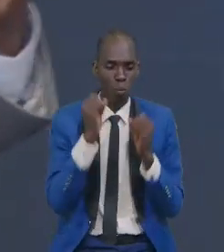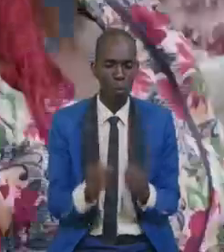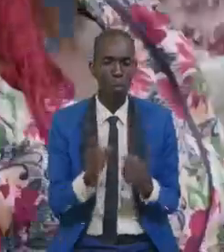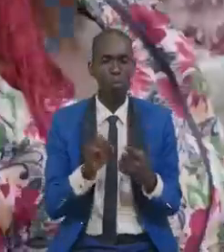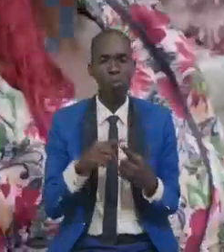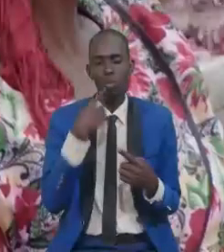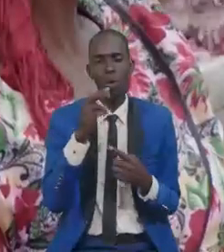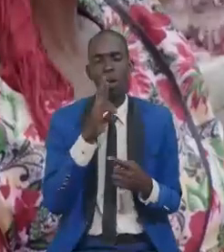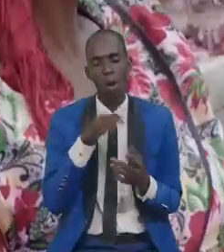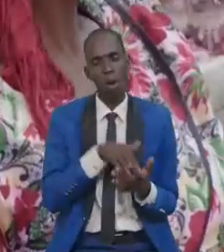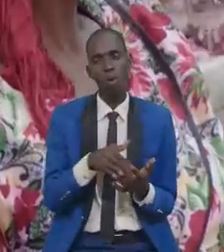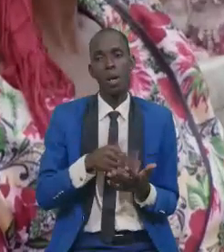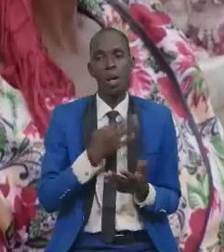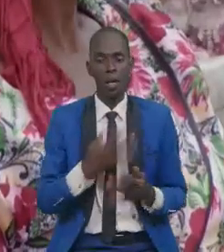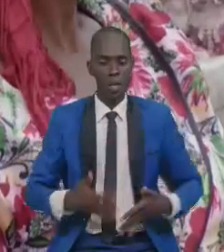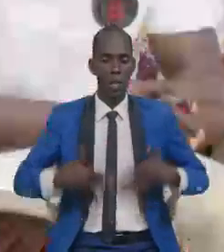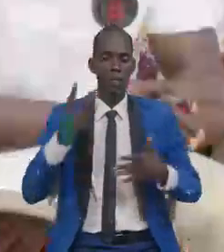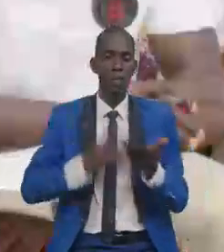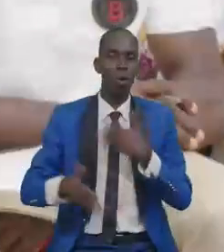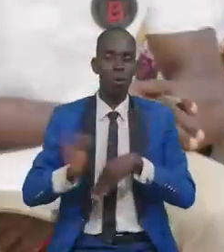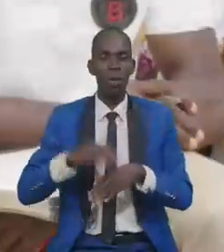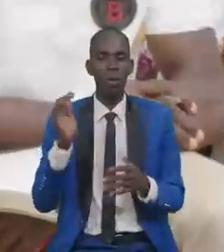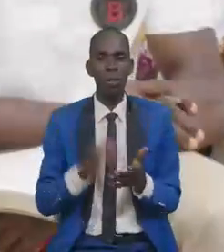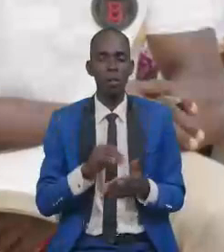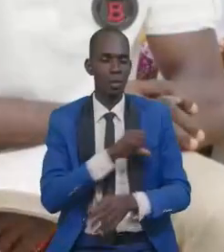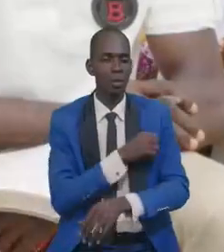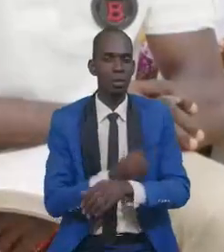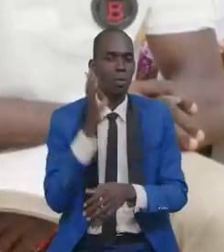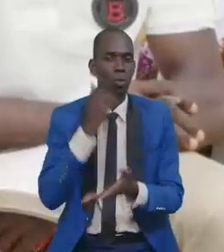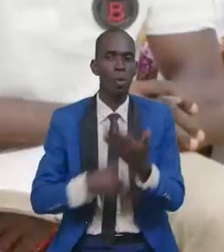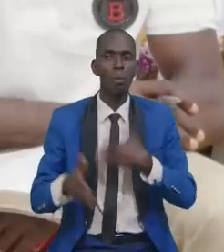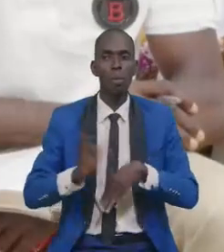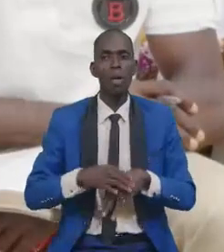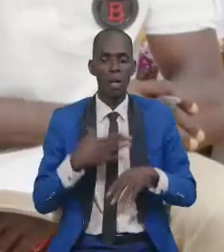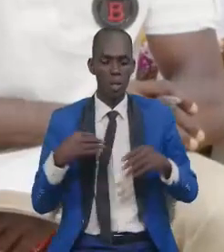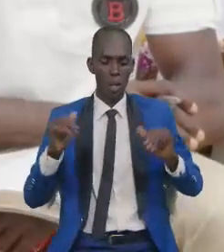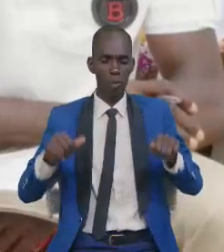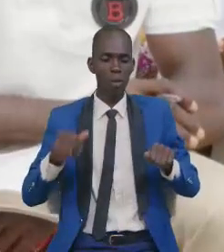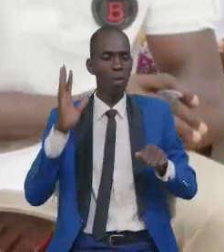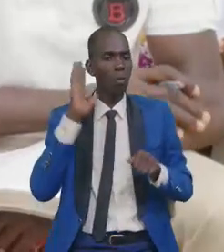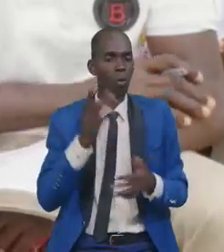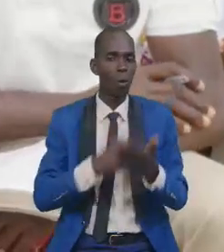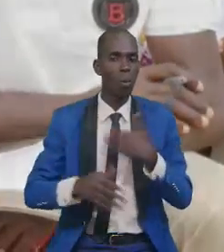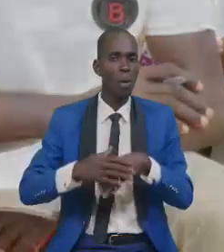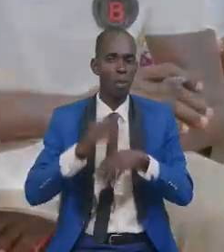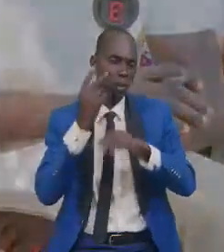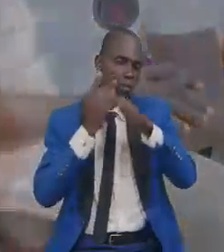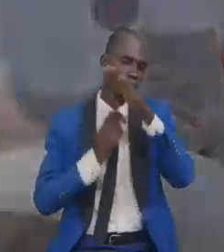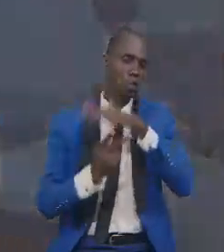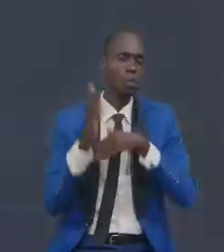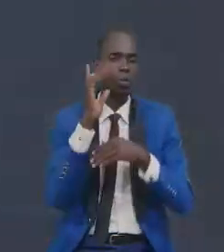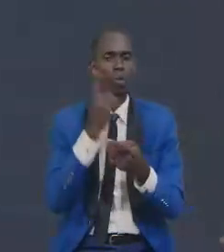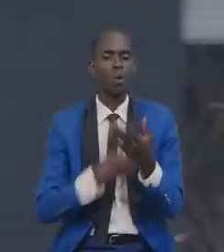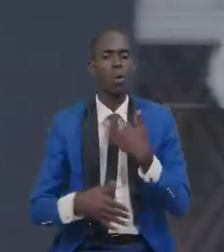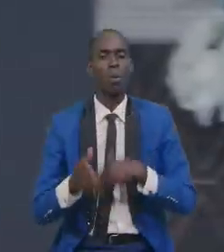back. Strength will come back. The ability will come back. The vision will come back. It says,